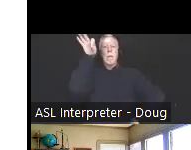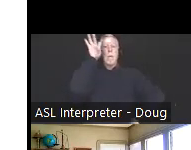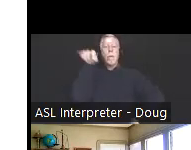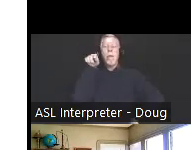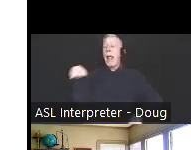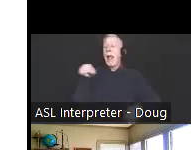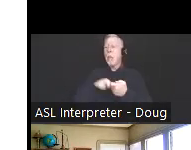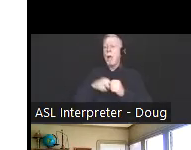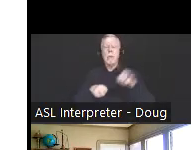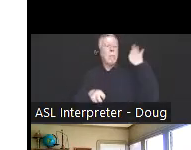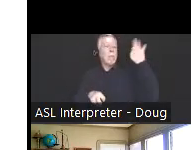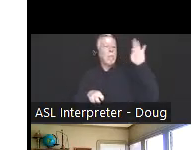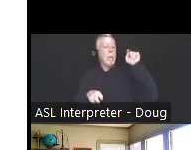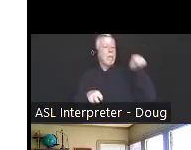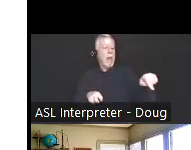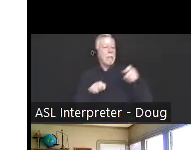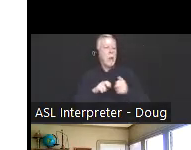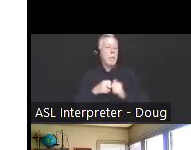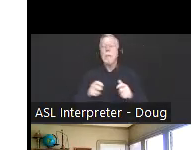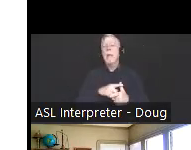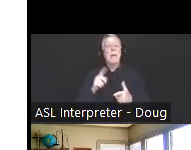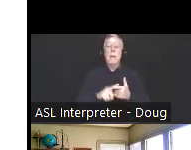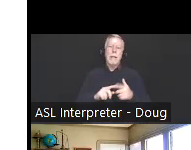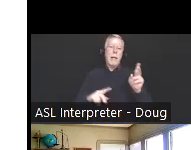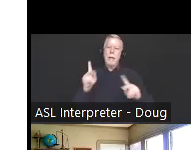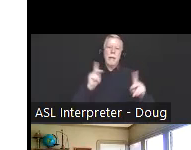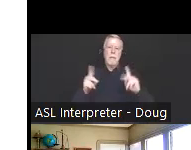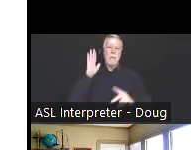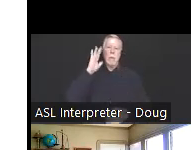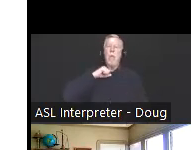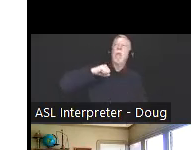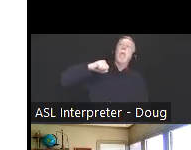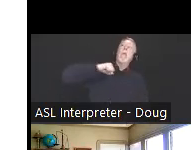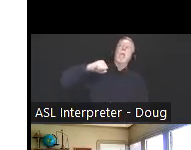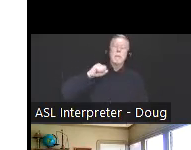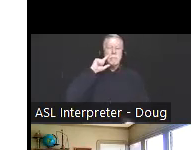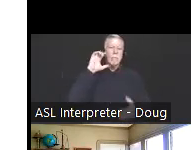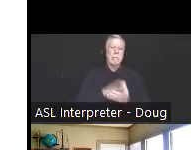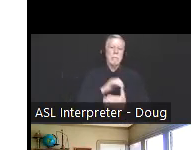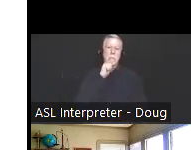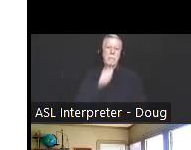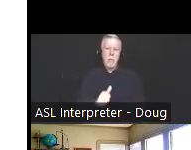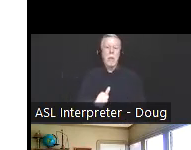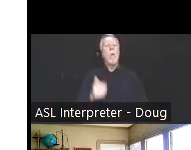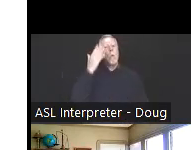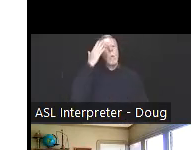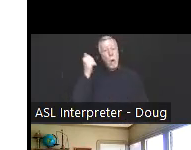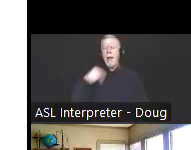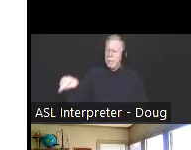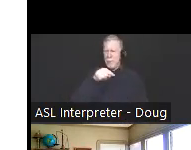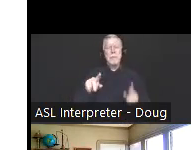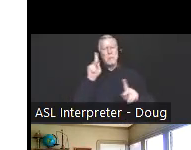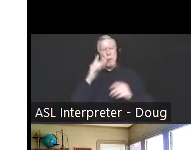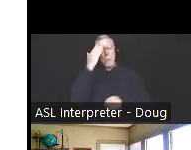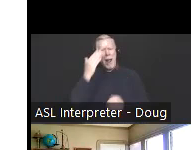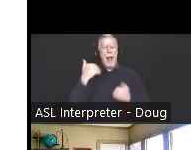that problem, we further dismantle our credibility, because those folks know they got some asset. They know